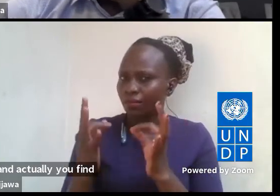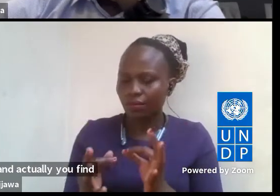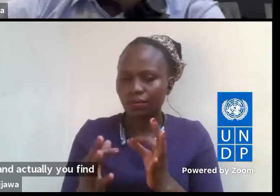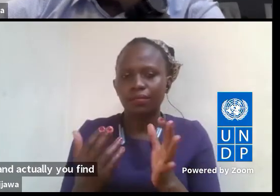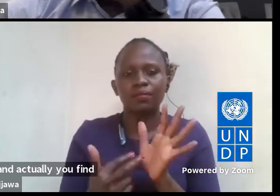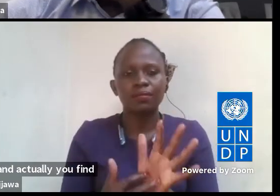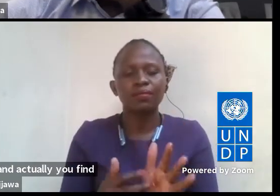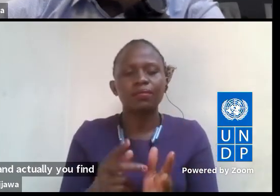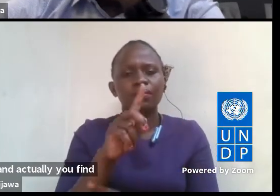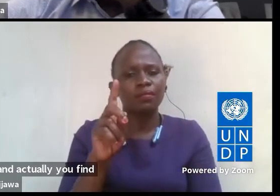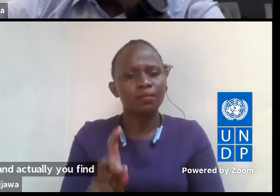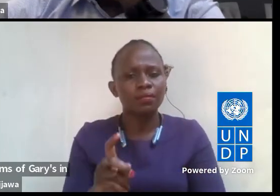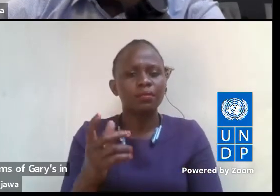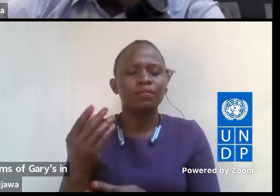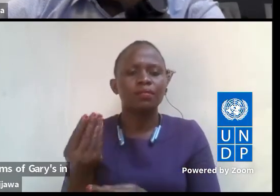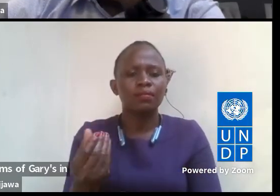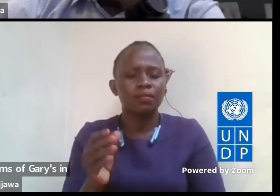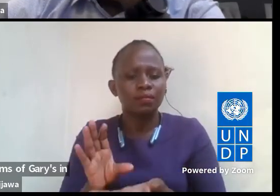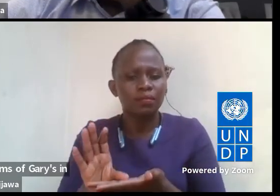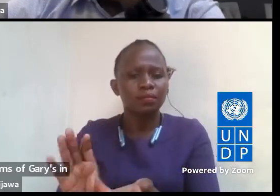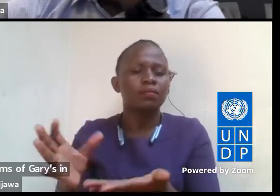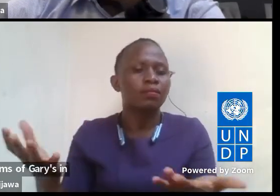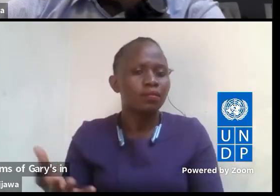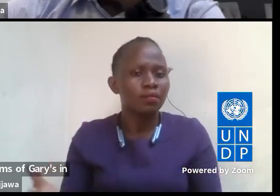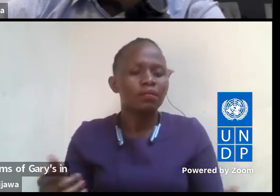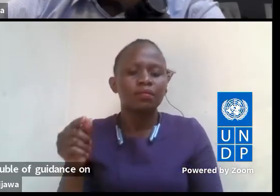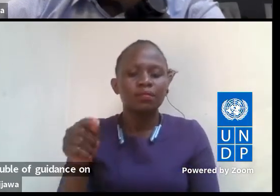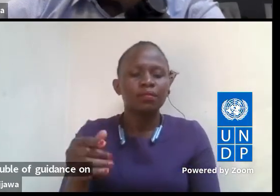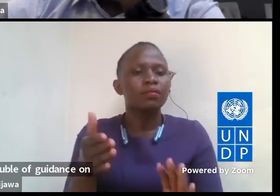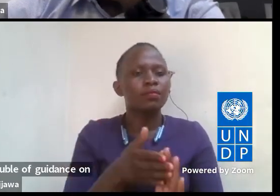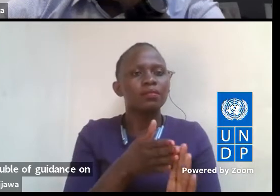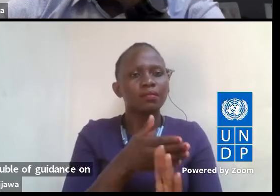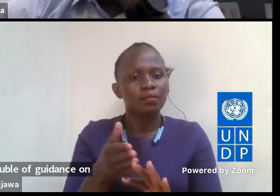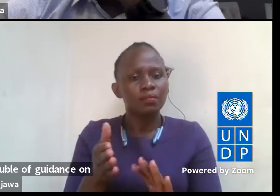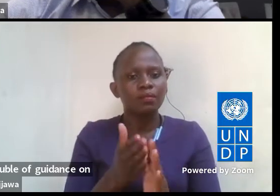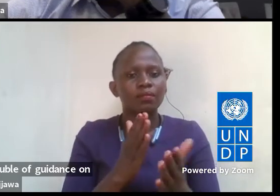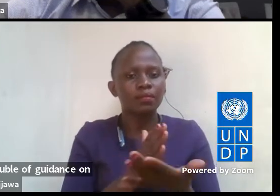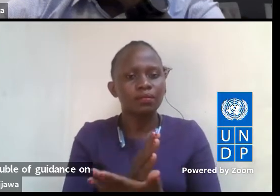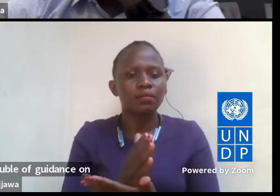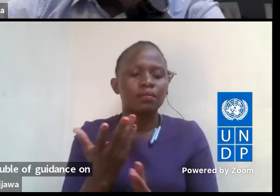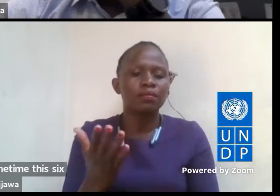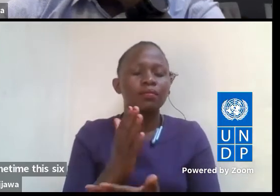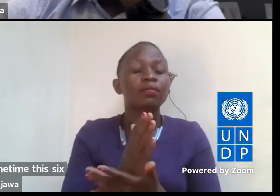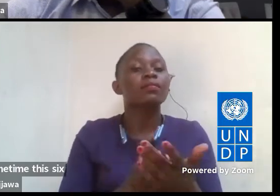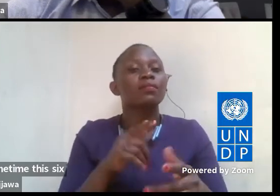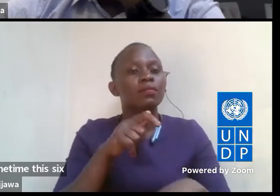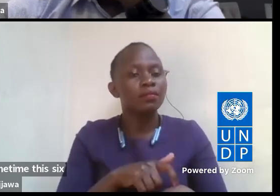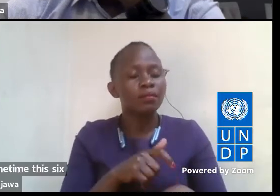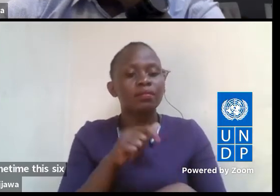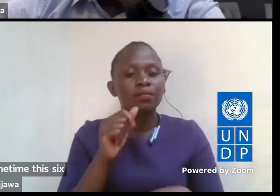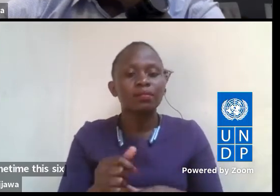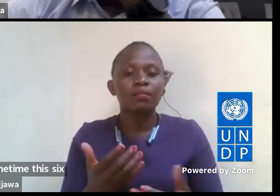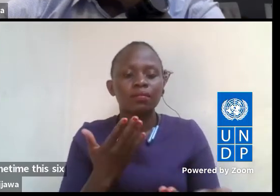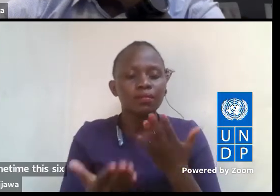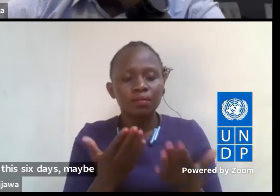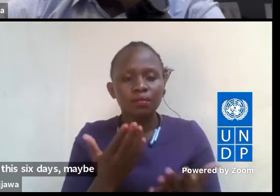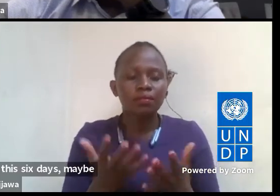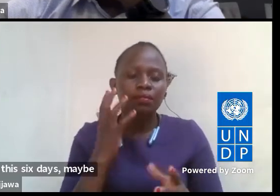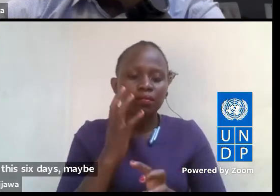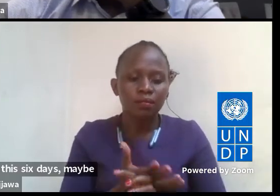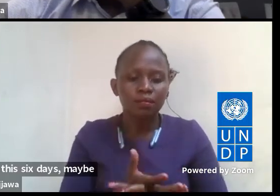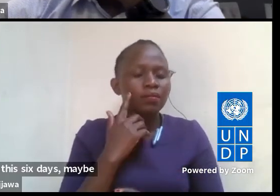terms of where to put your money, in terms of guidance on what you need, you know, sometimes this sector is maybe complex for some to